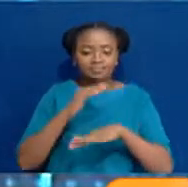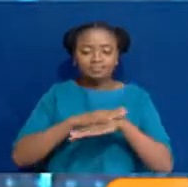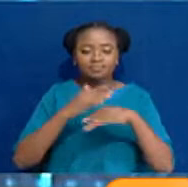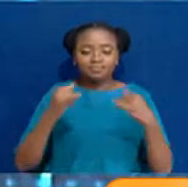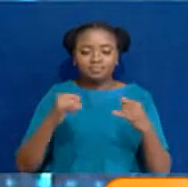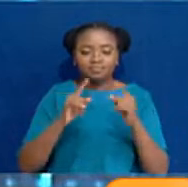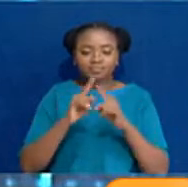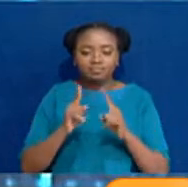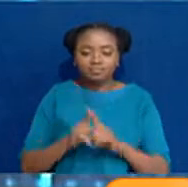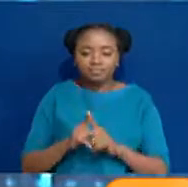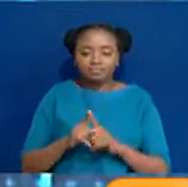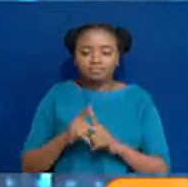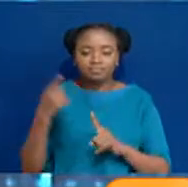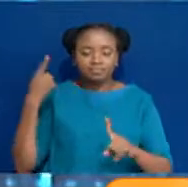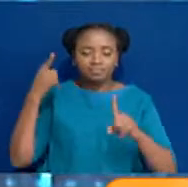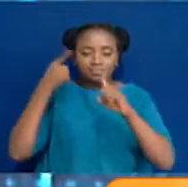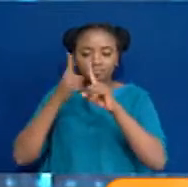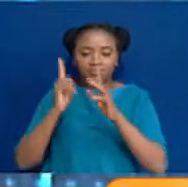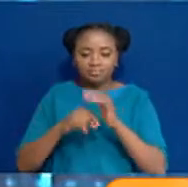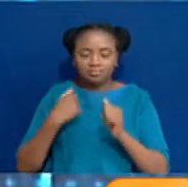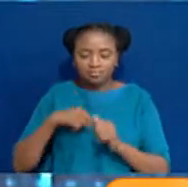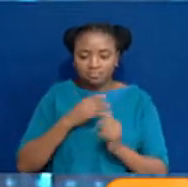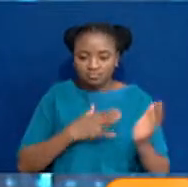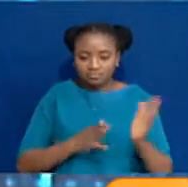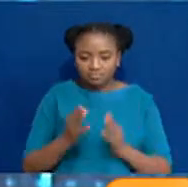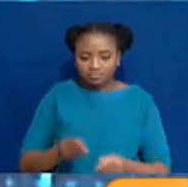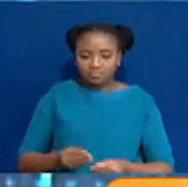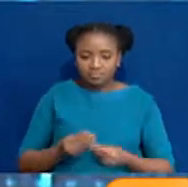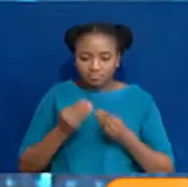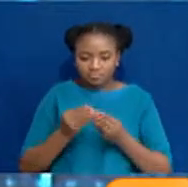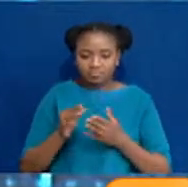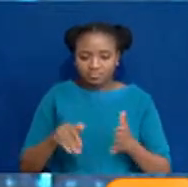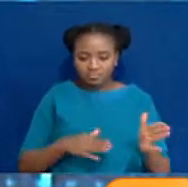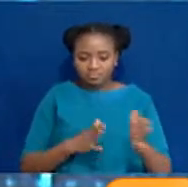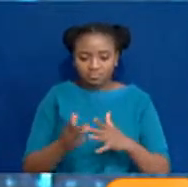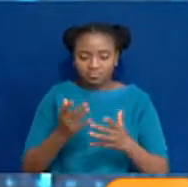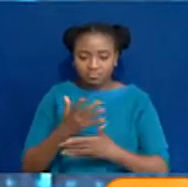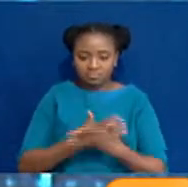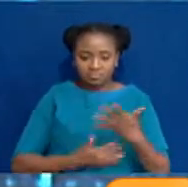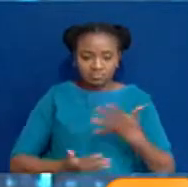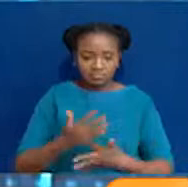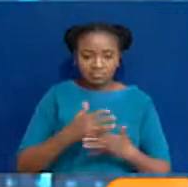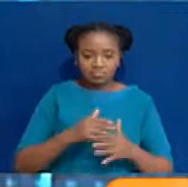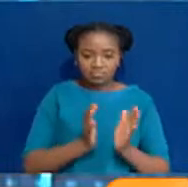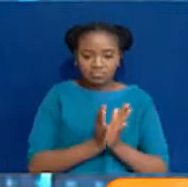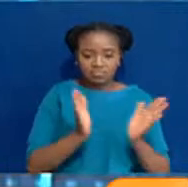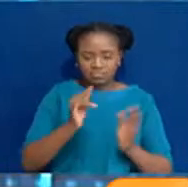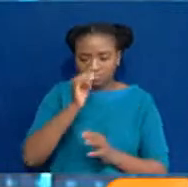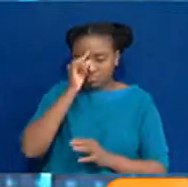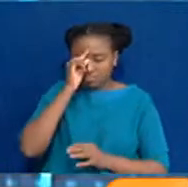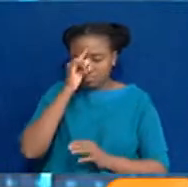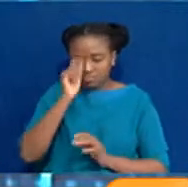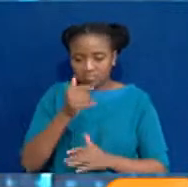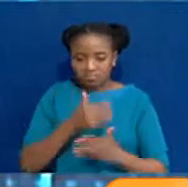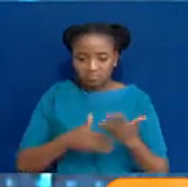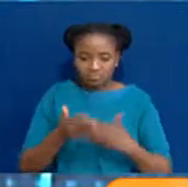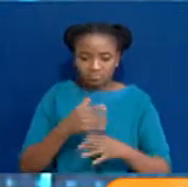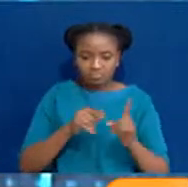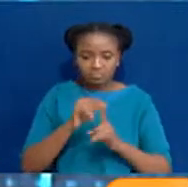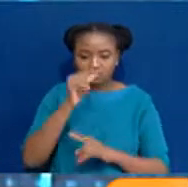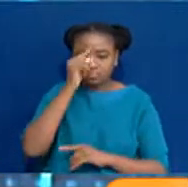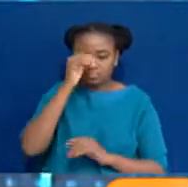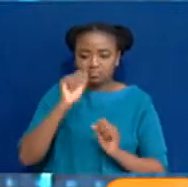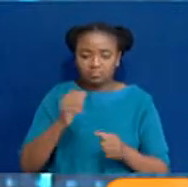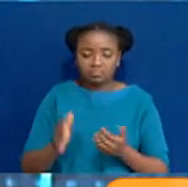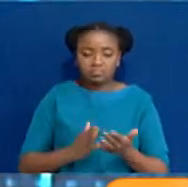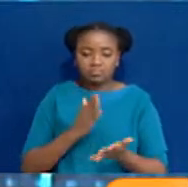identity to facilitate a means of interaction between the public and government, yeah, a means through which virtually government can confirm that you